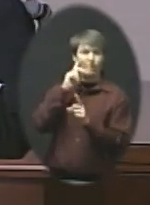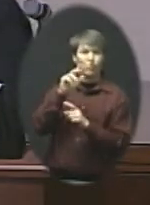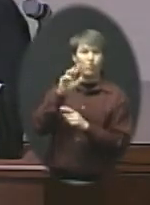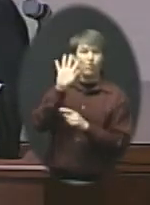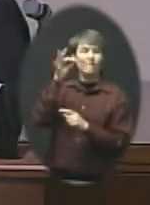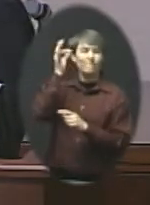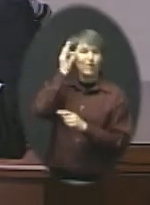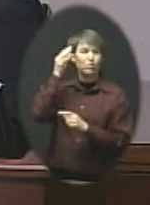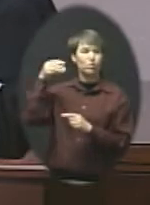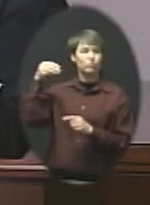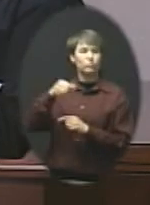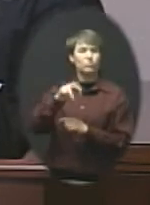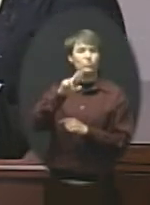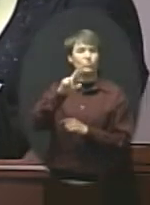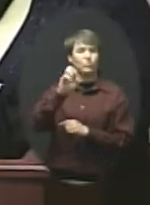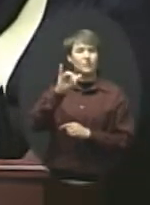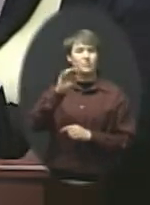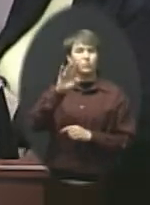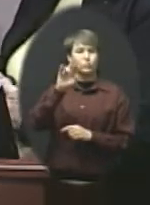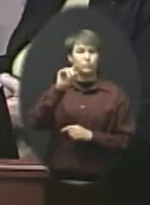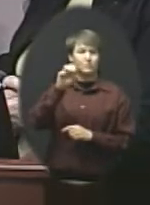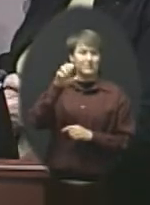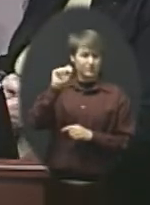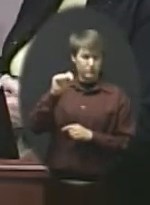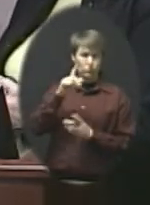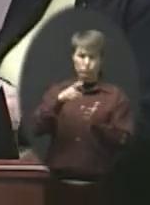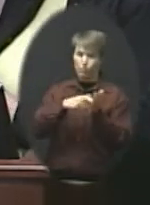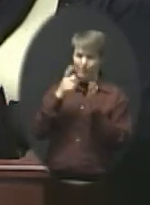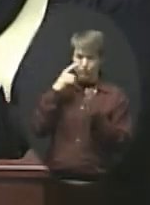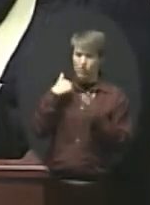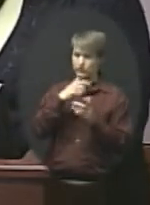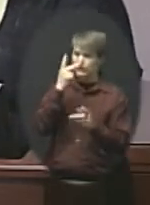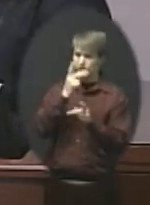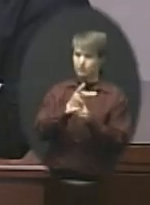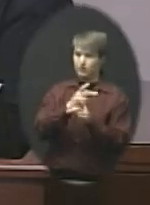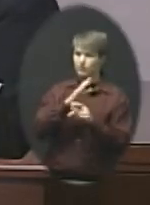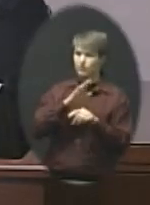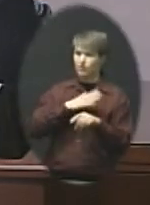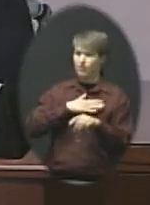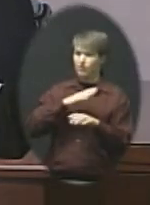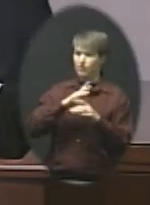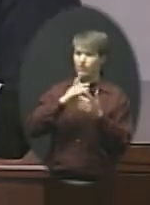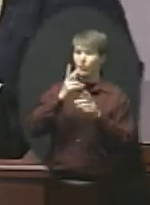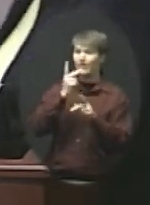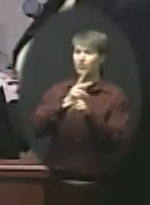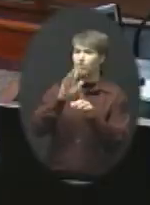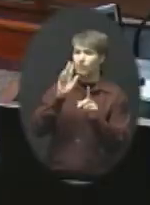reimbursement that we get. So this is required for us to keep this on file and keep it current.